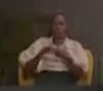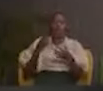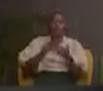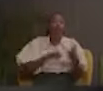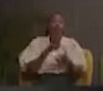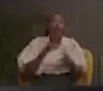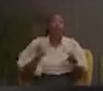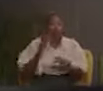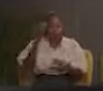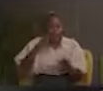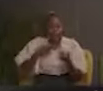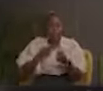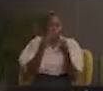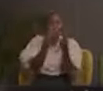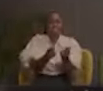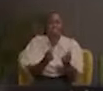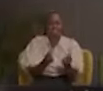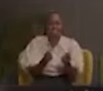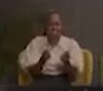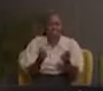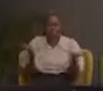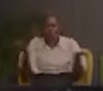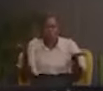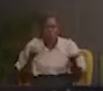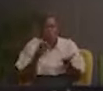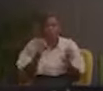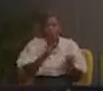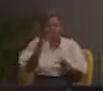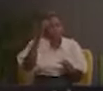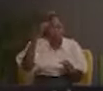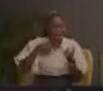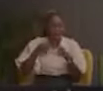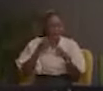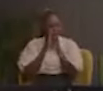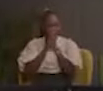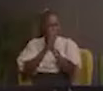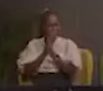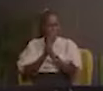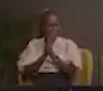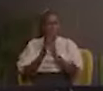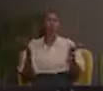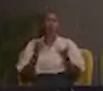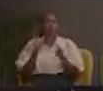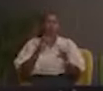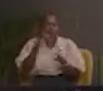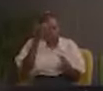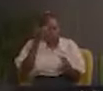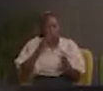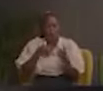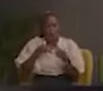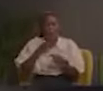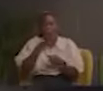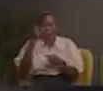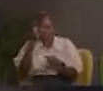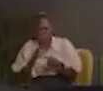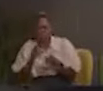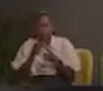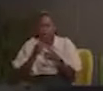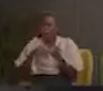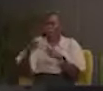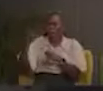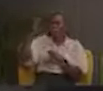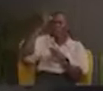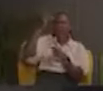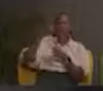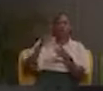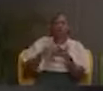about speed? What do you know about prayer? What do you know about fasting? What do you know and believe about demons? What do